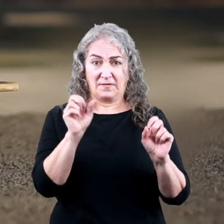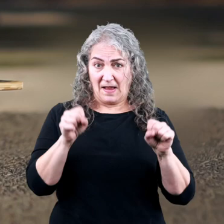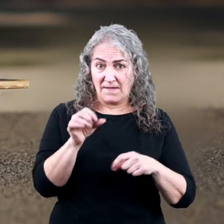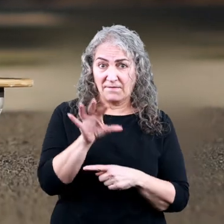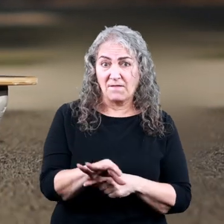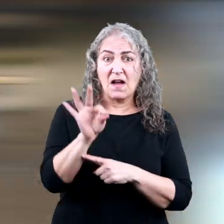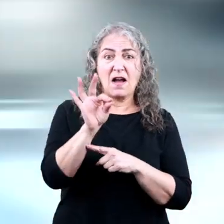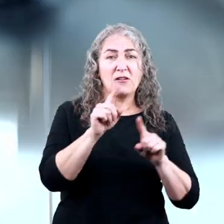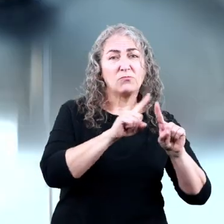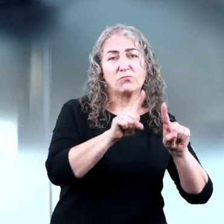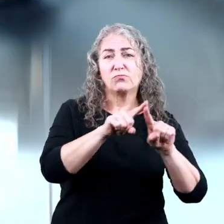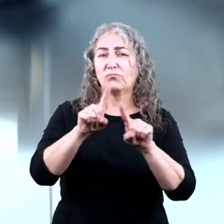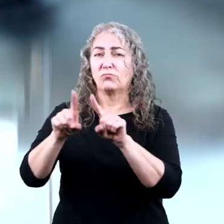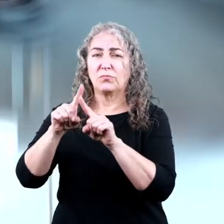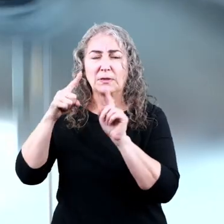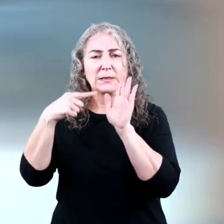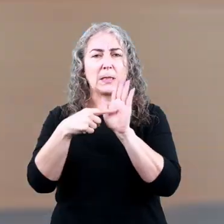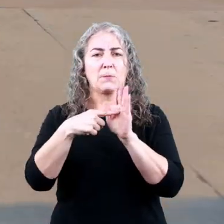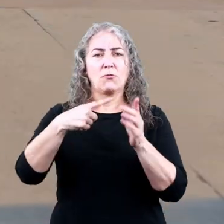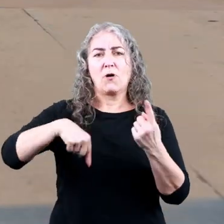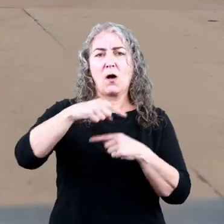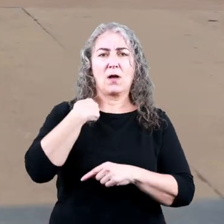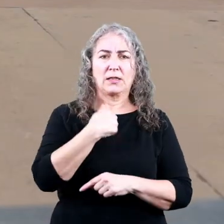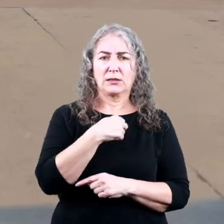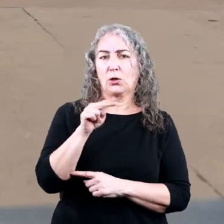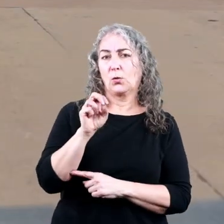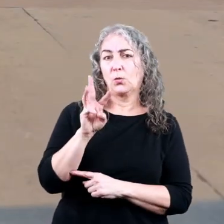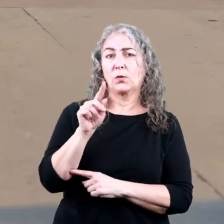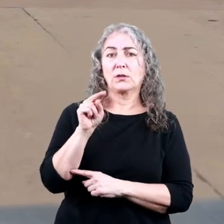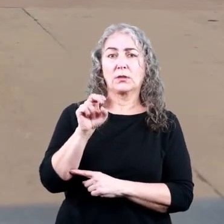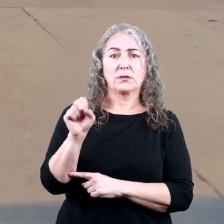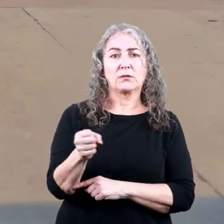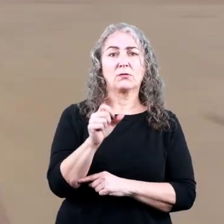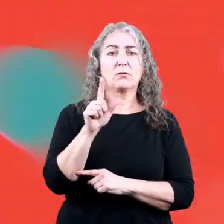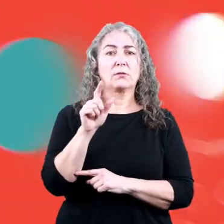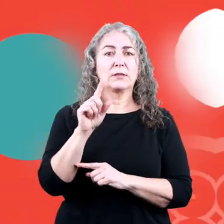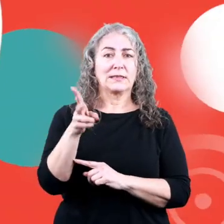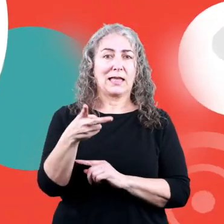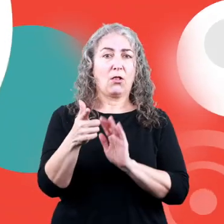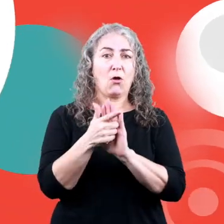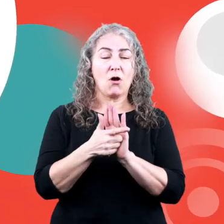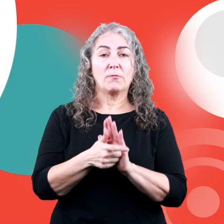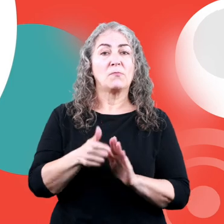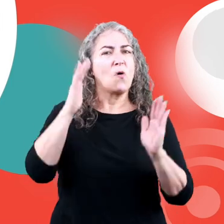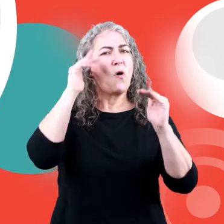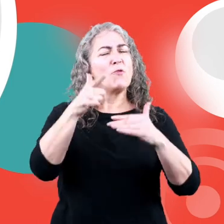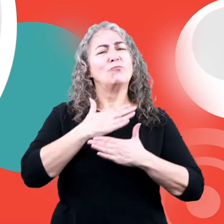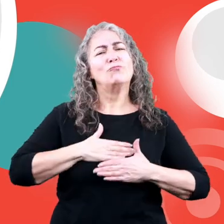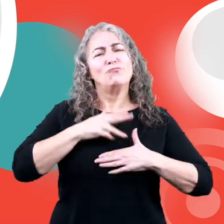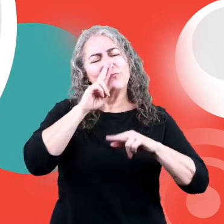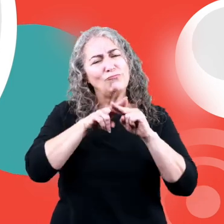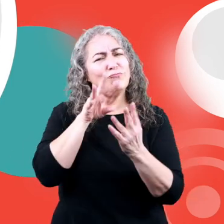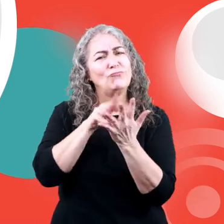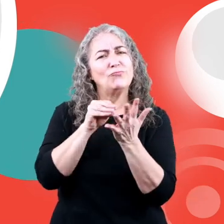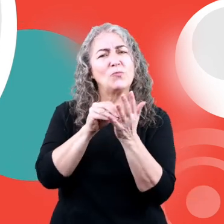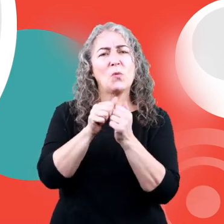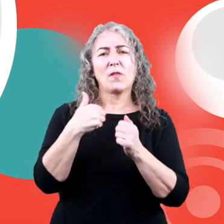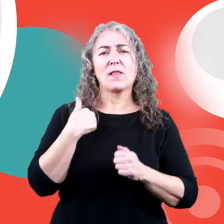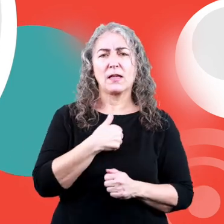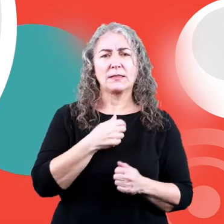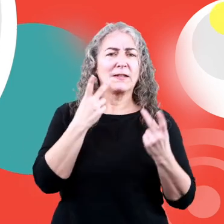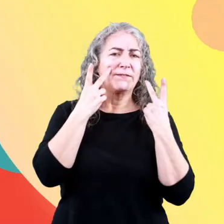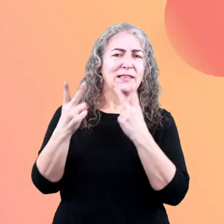around and see if you can find any other examples of Newton's second law. Hope you had fun learning with us.